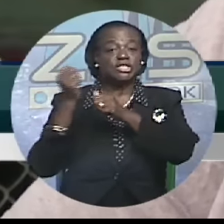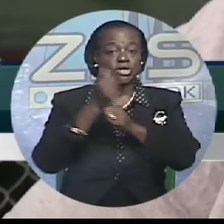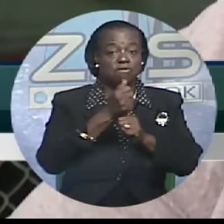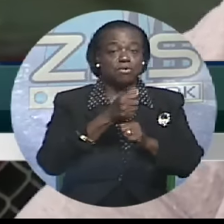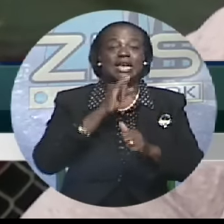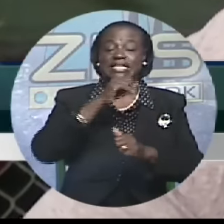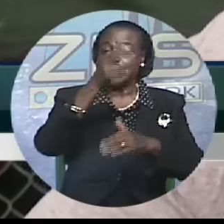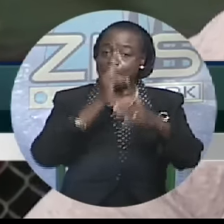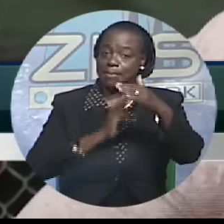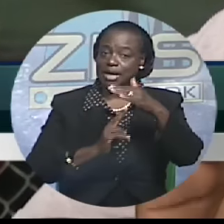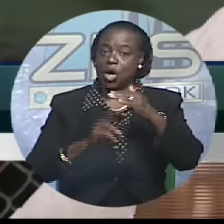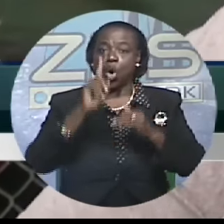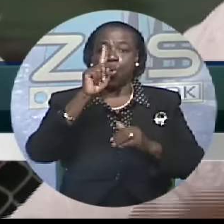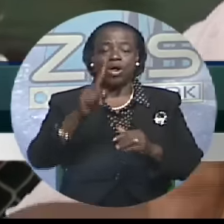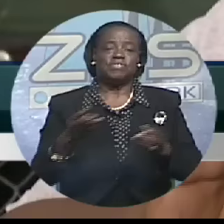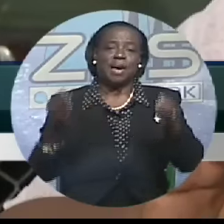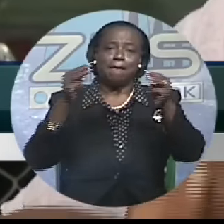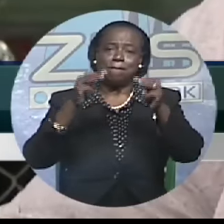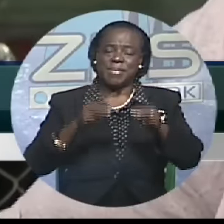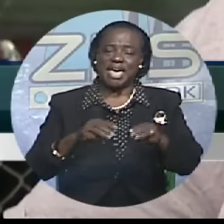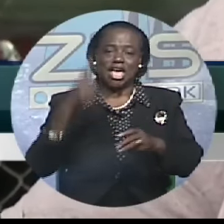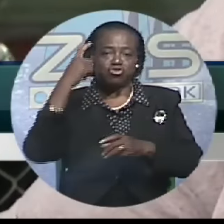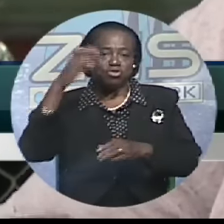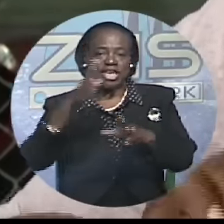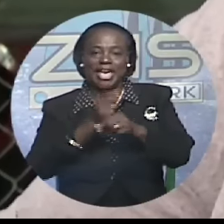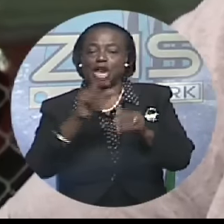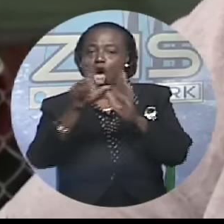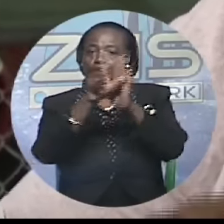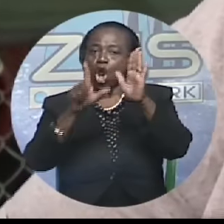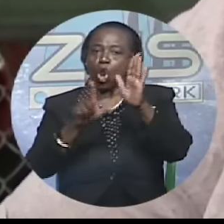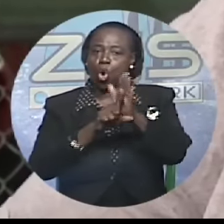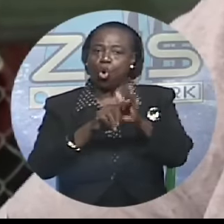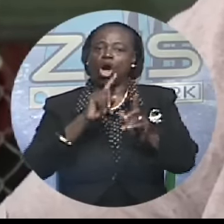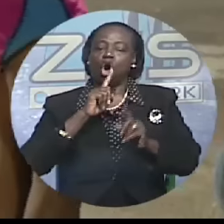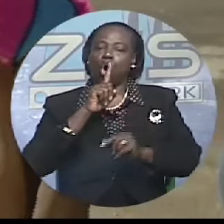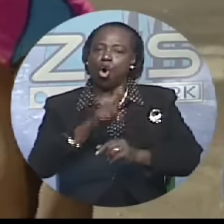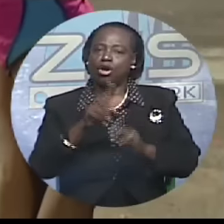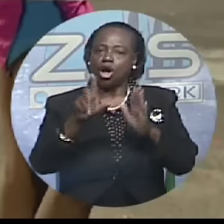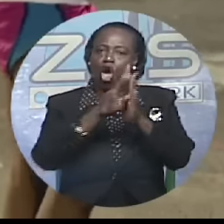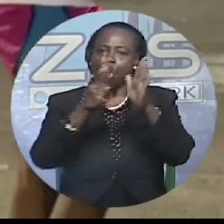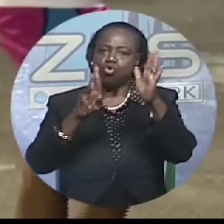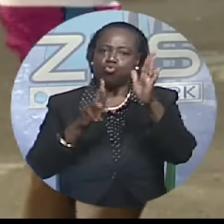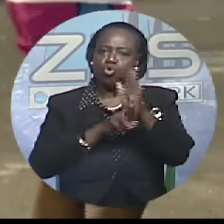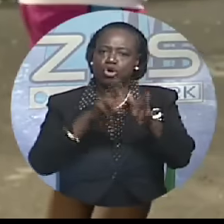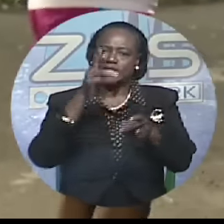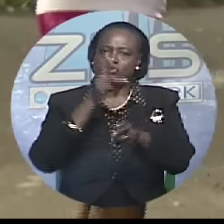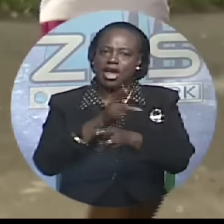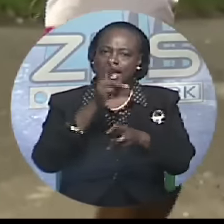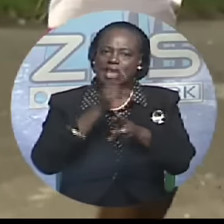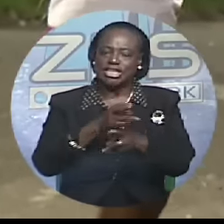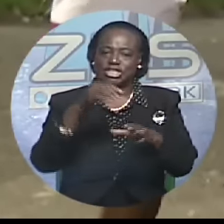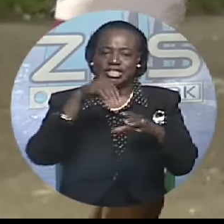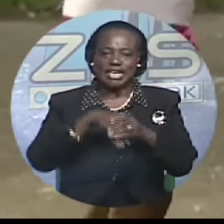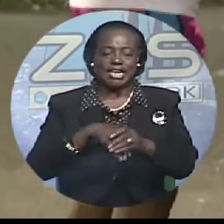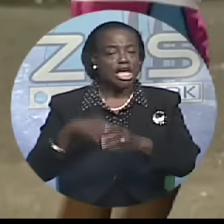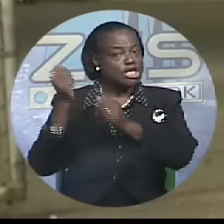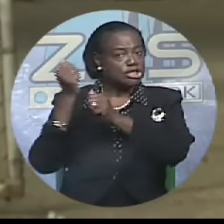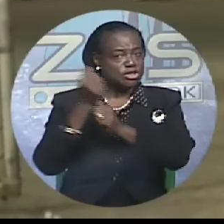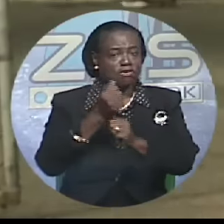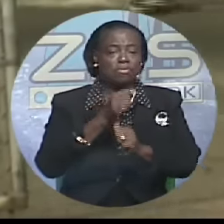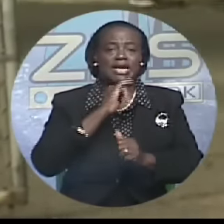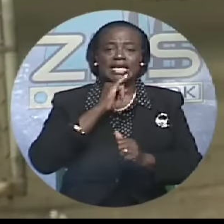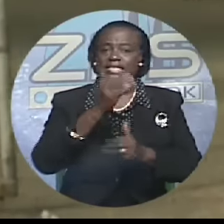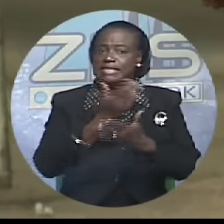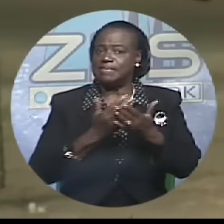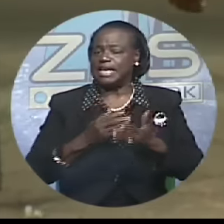main dreams is to get law and order and rules and regulations in. Because softball is something that could take you